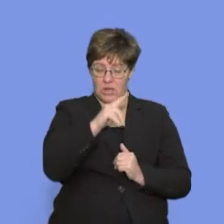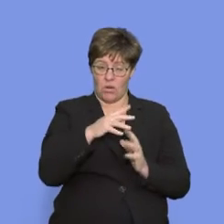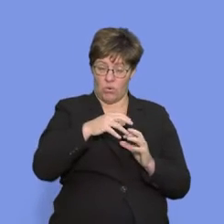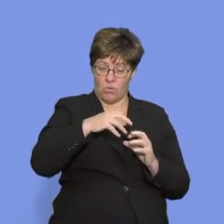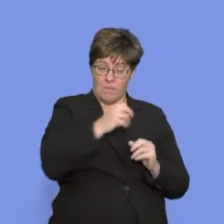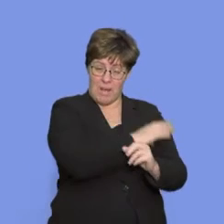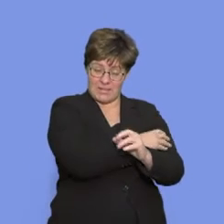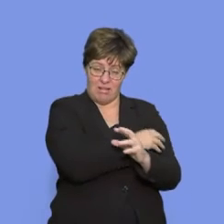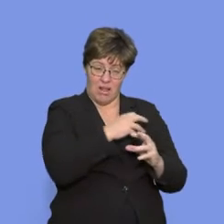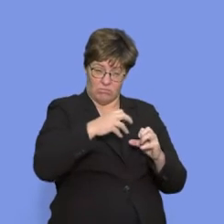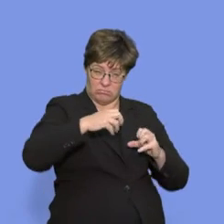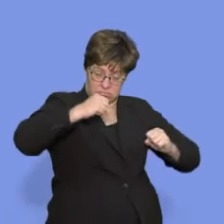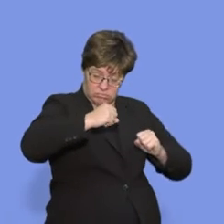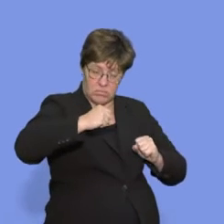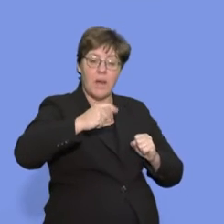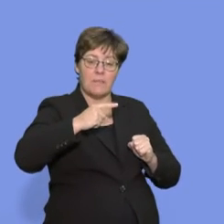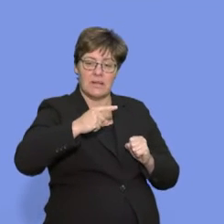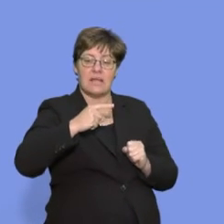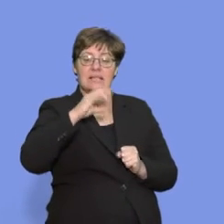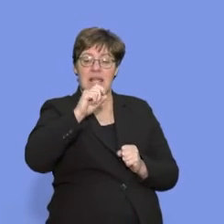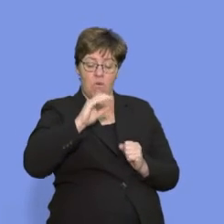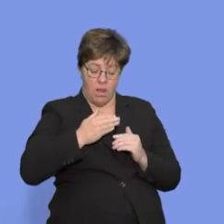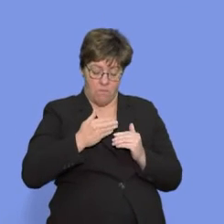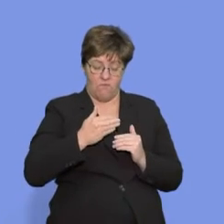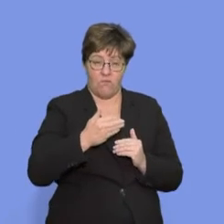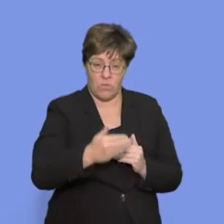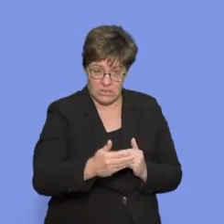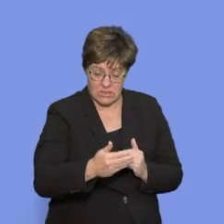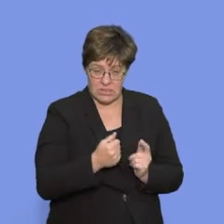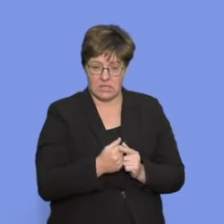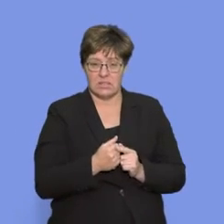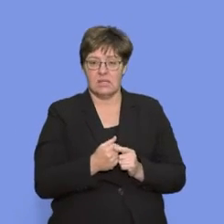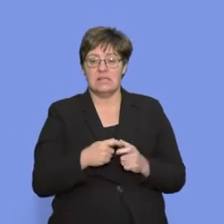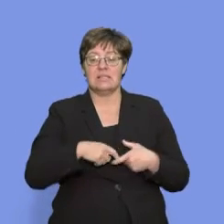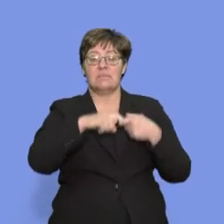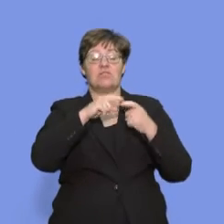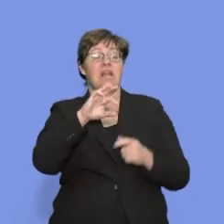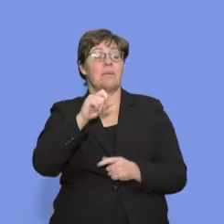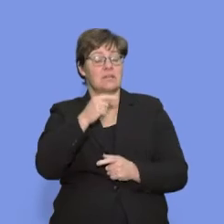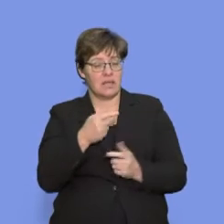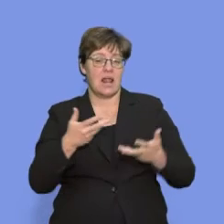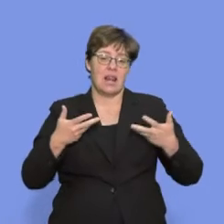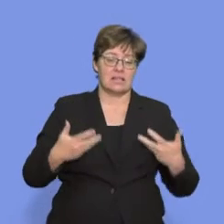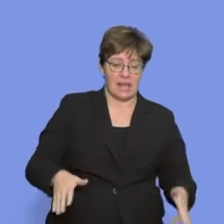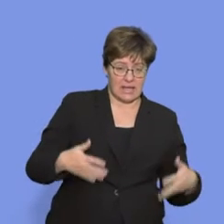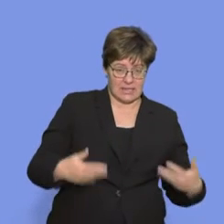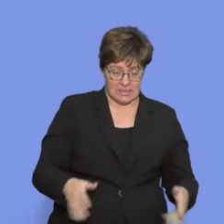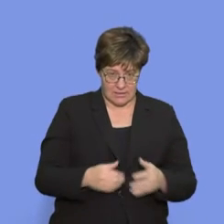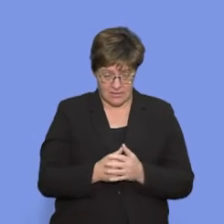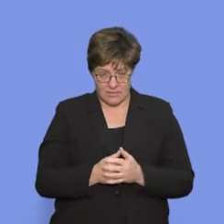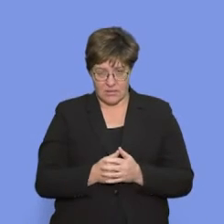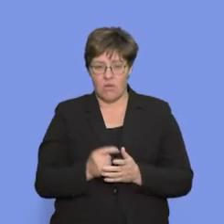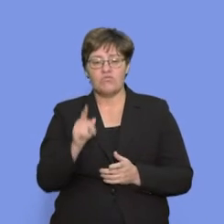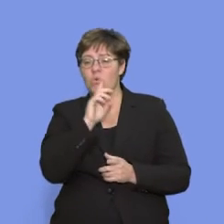The sclera is pulled forward. Suspensory ligaments slacken or loosen. Don't